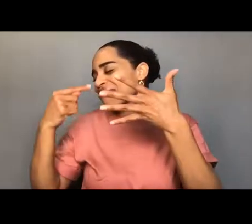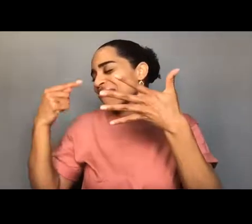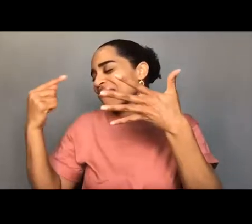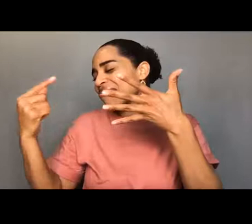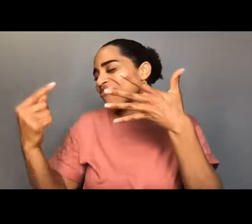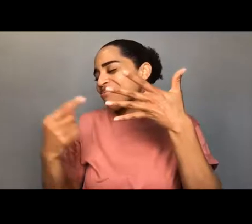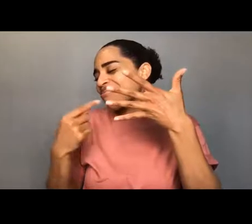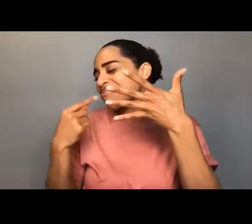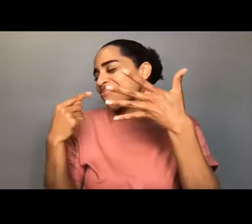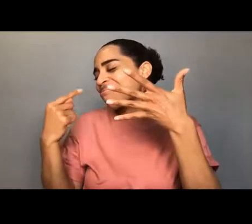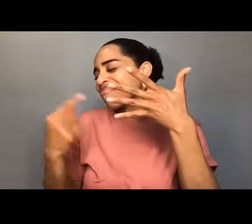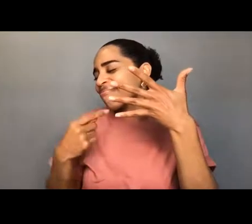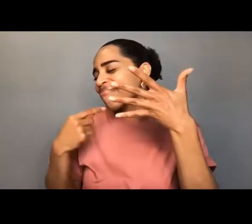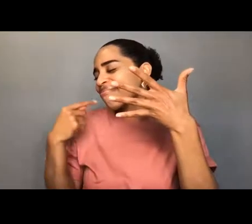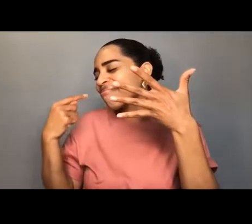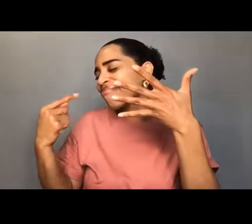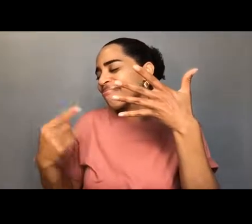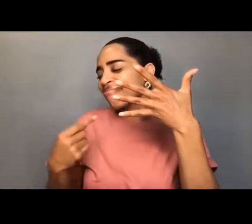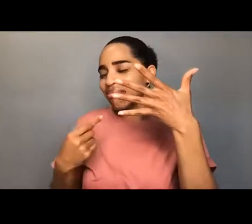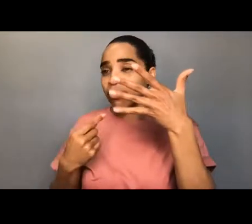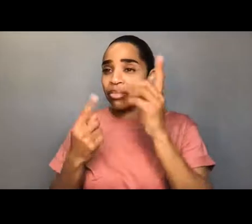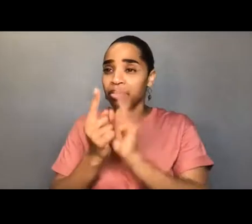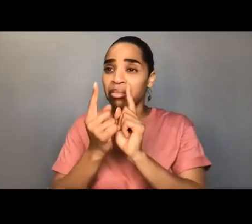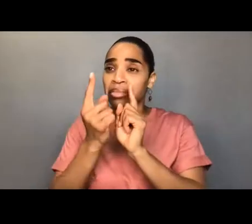On these days I feel like you and me,